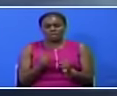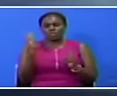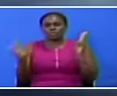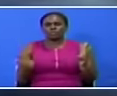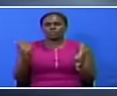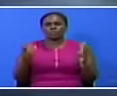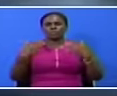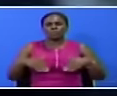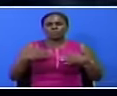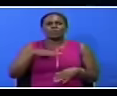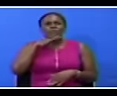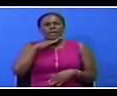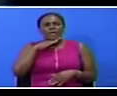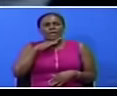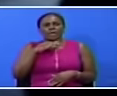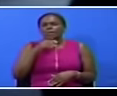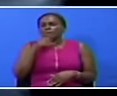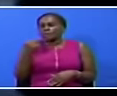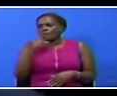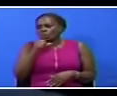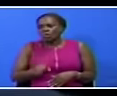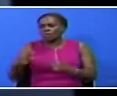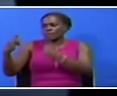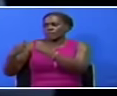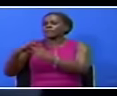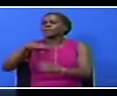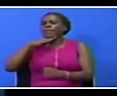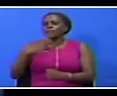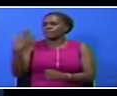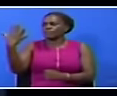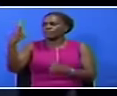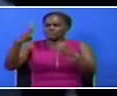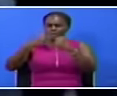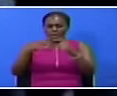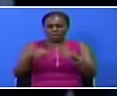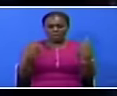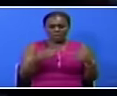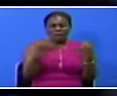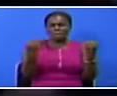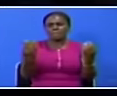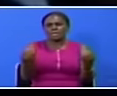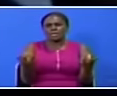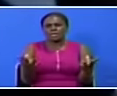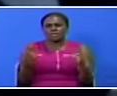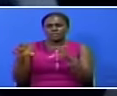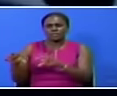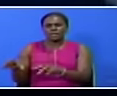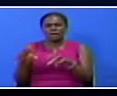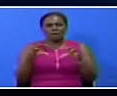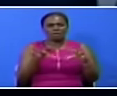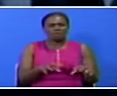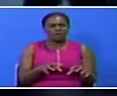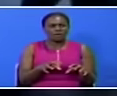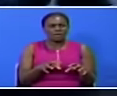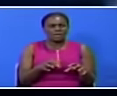people, including an 8-year-old girl, were killed and at least 59 were injured, many of them suffering from